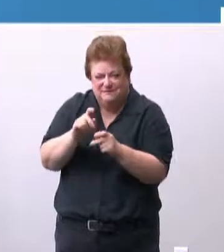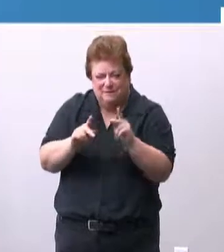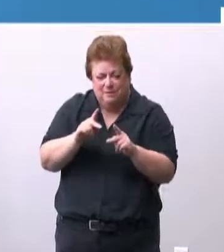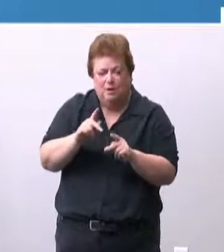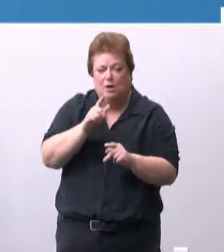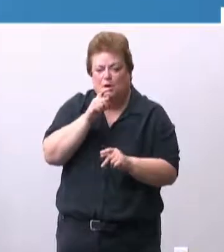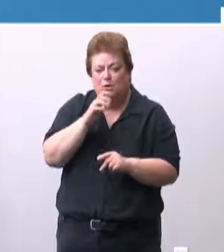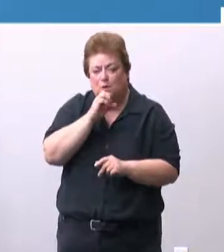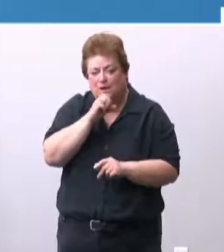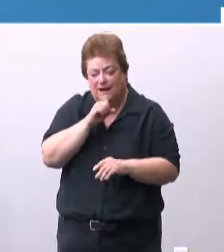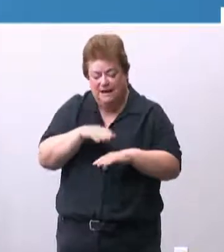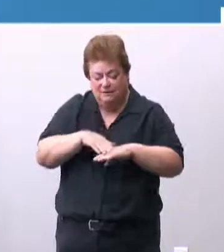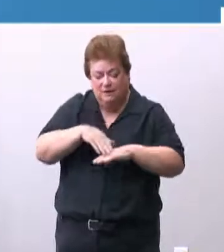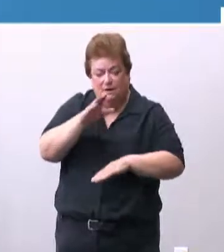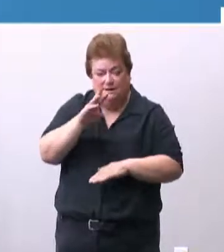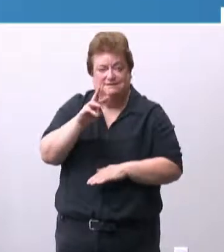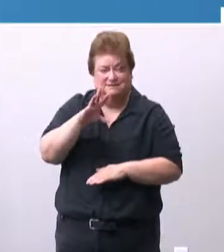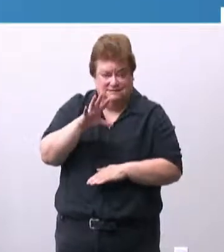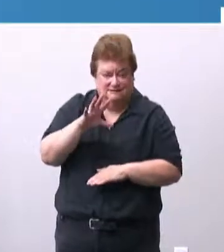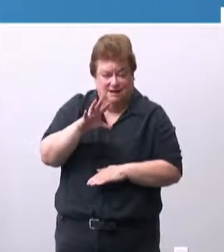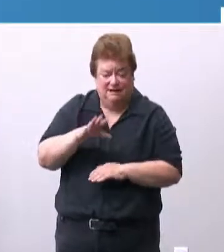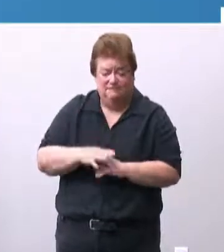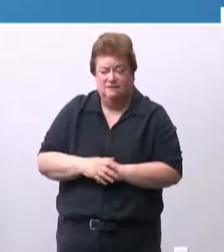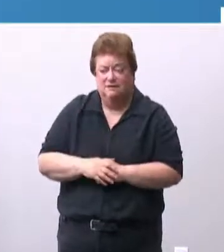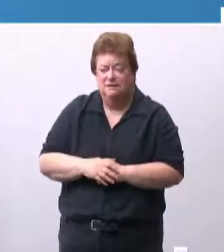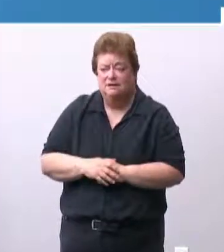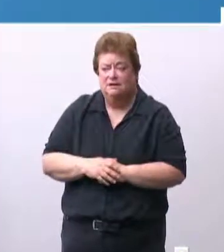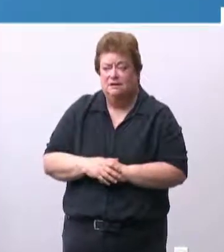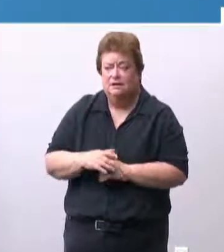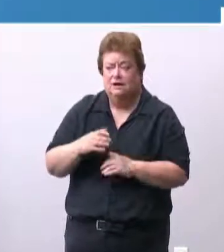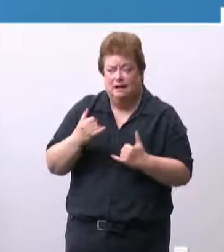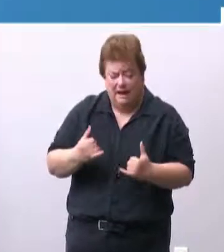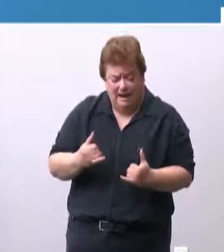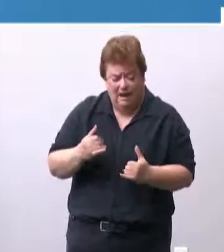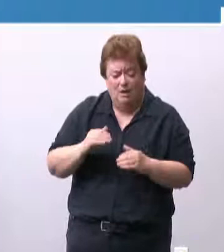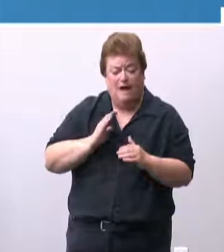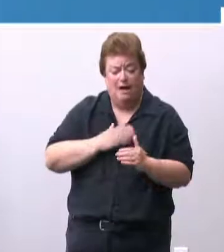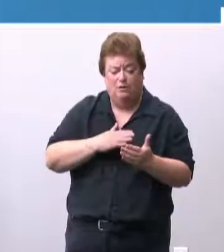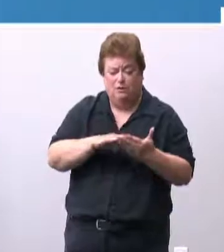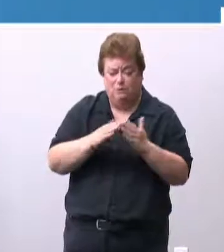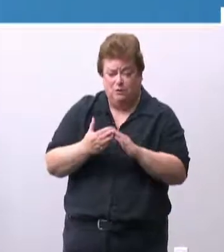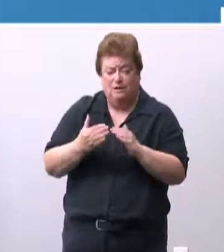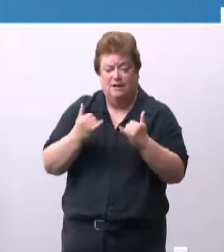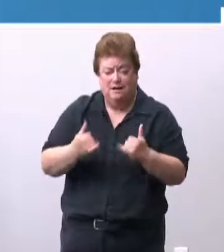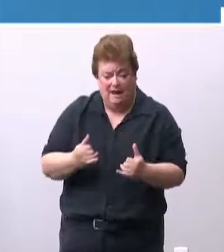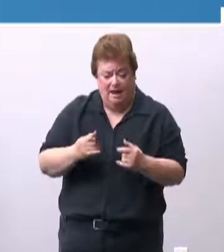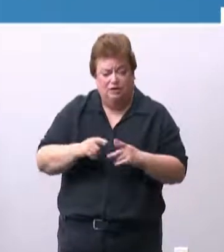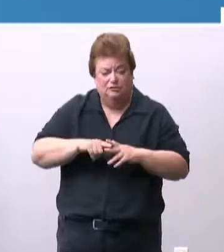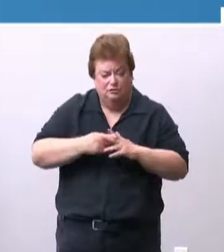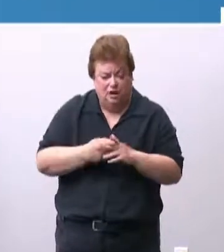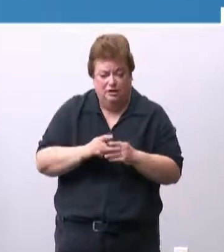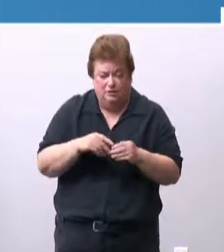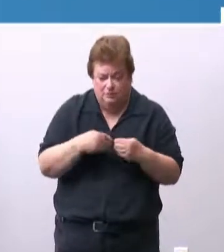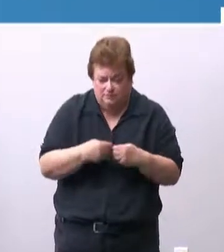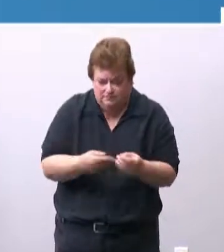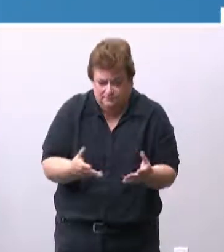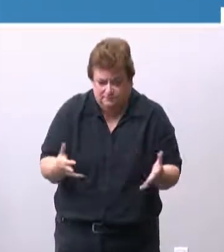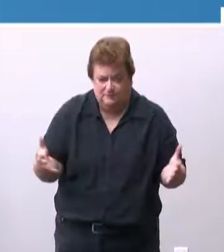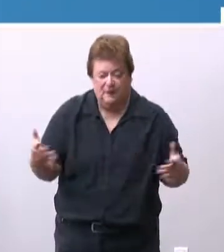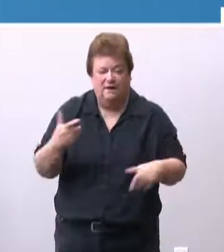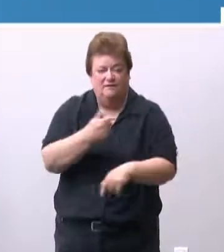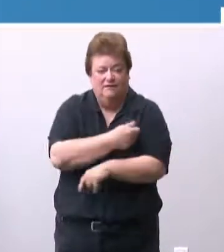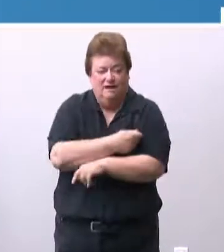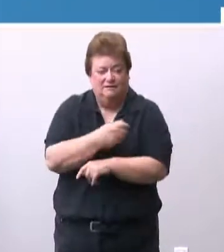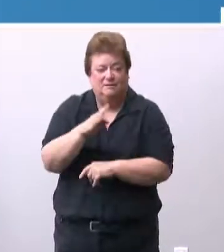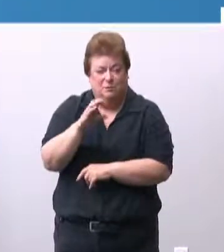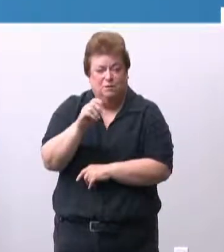those 65 years and older. Efforts are already underway in our community to provide booster doses to residents who are eligible.